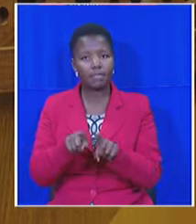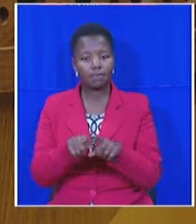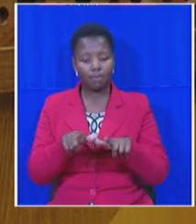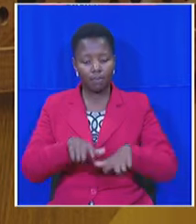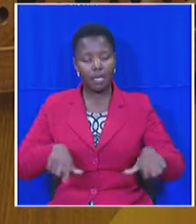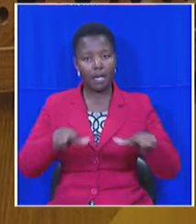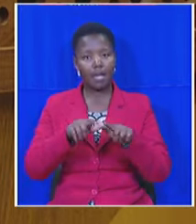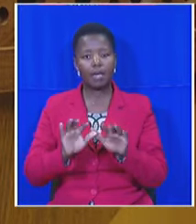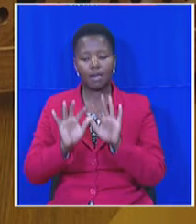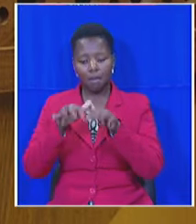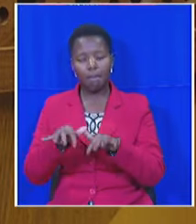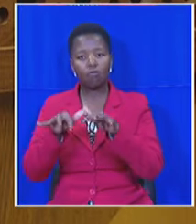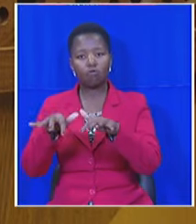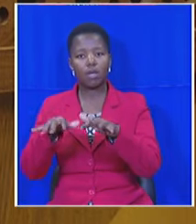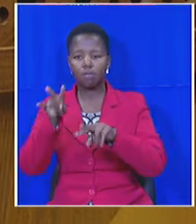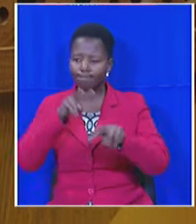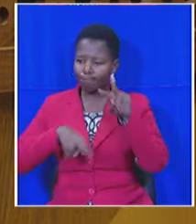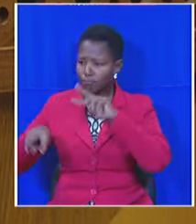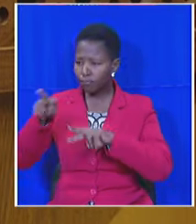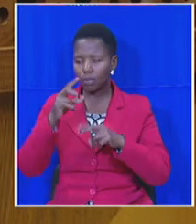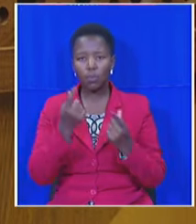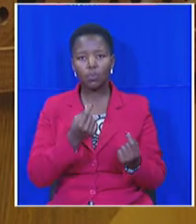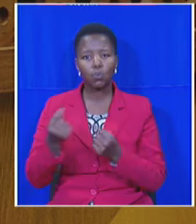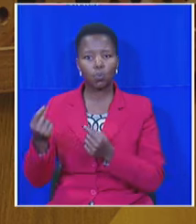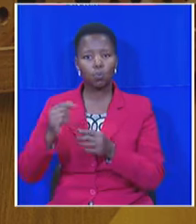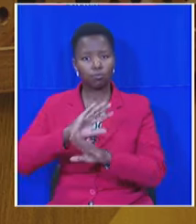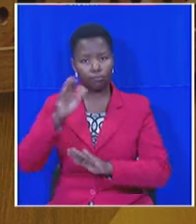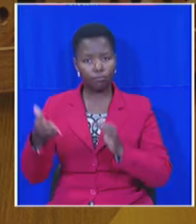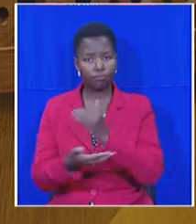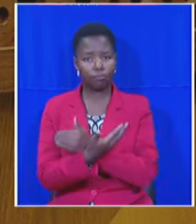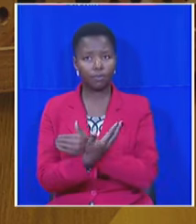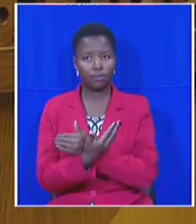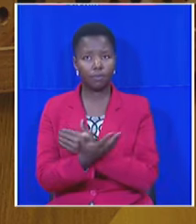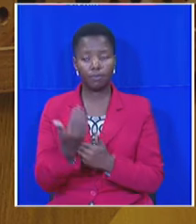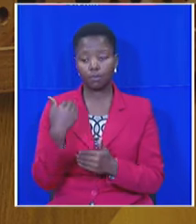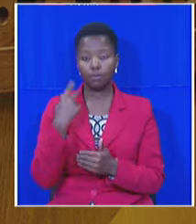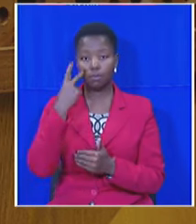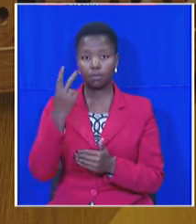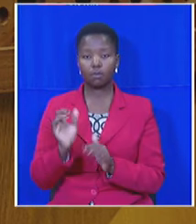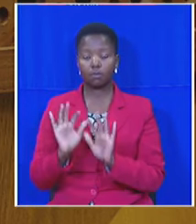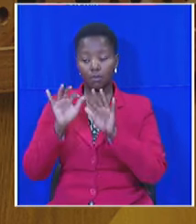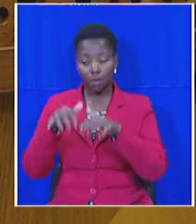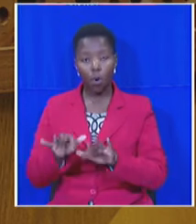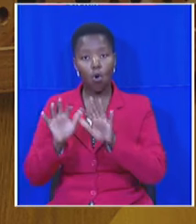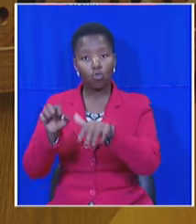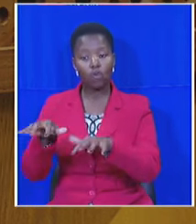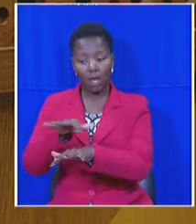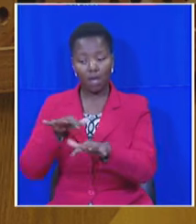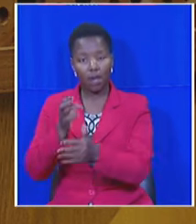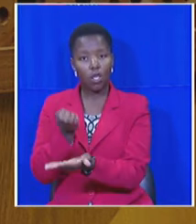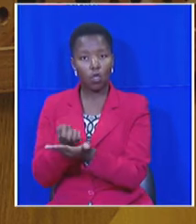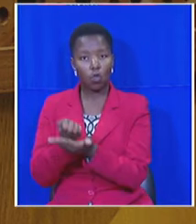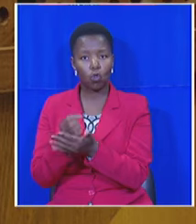marine border patrol. We have seen the last week how our ocean economy has been exploited by the